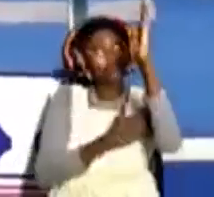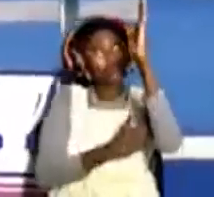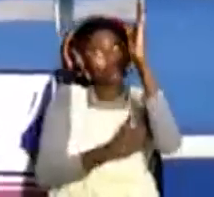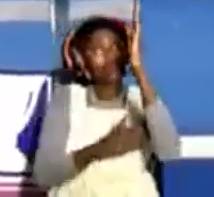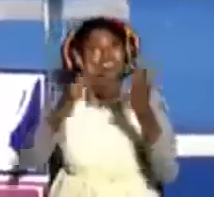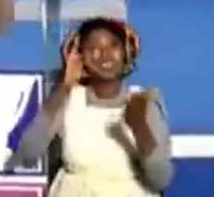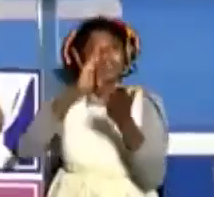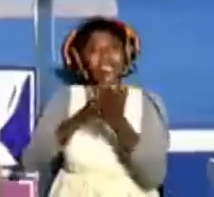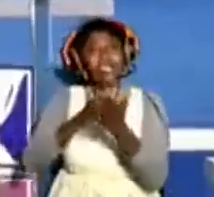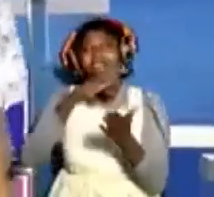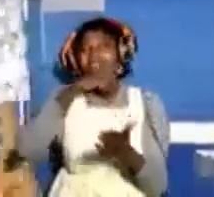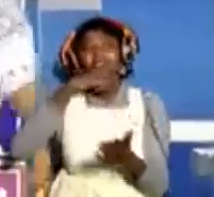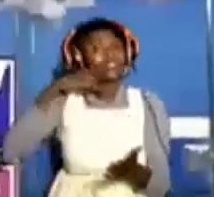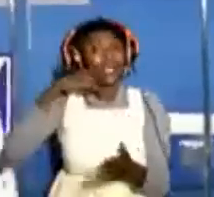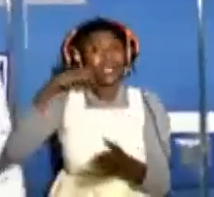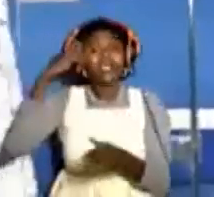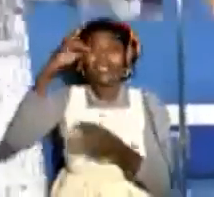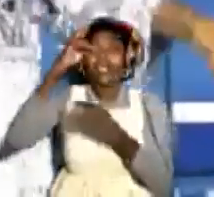that dryness,